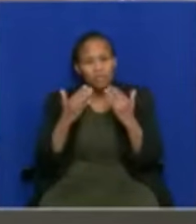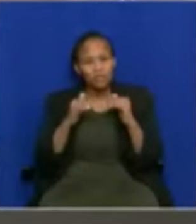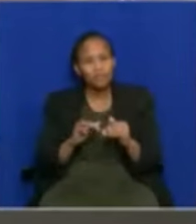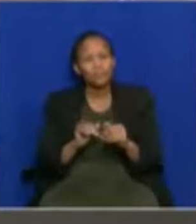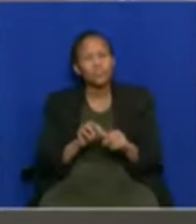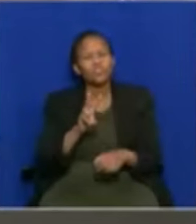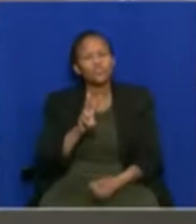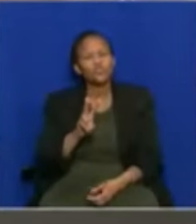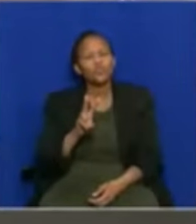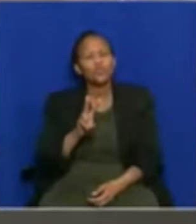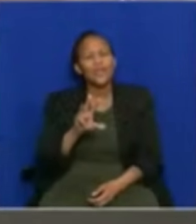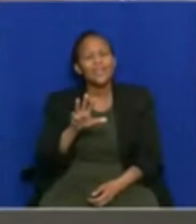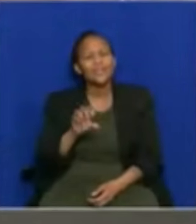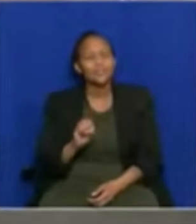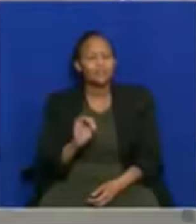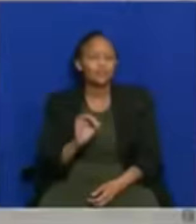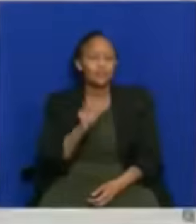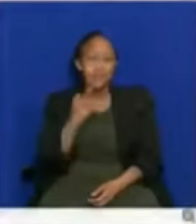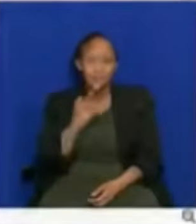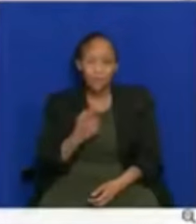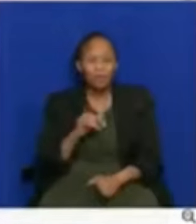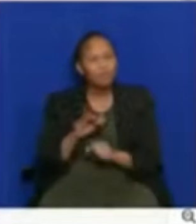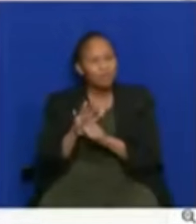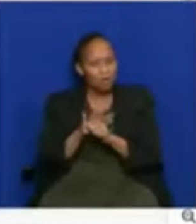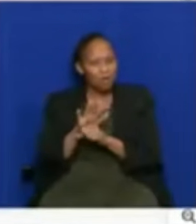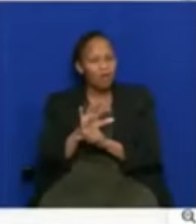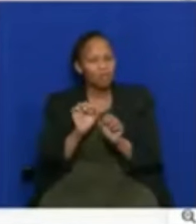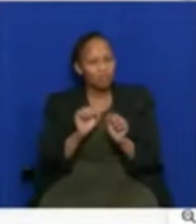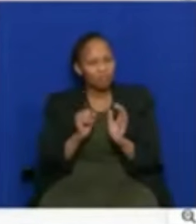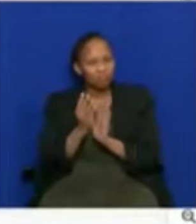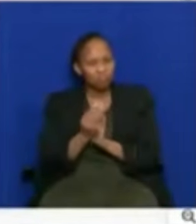gives the background, the discussion,